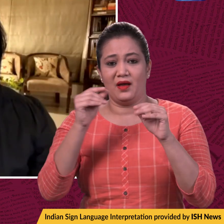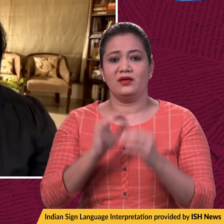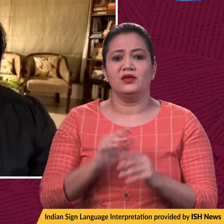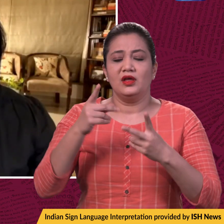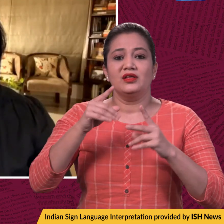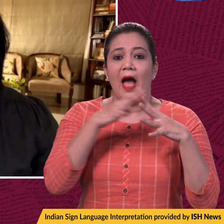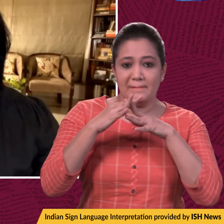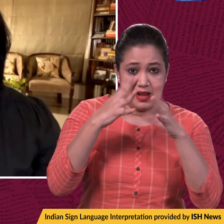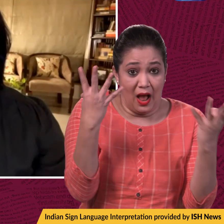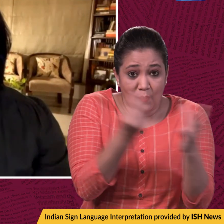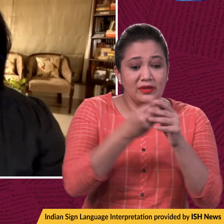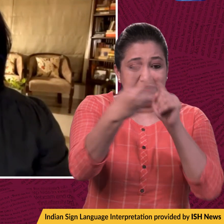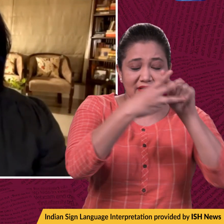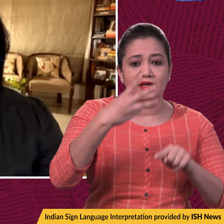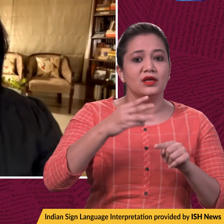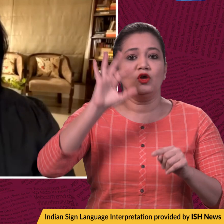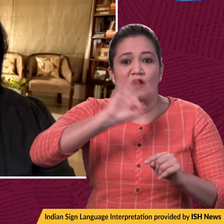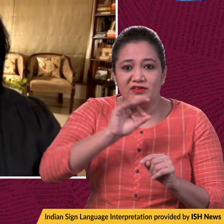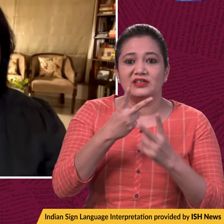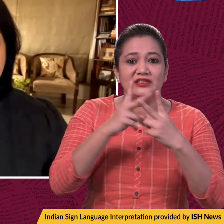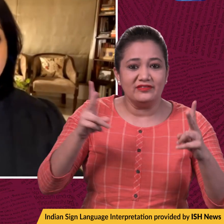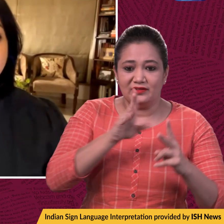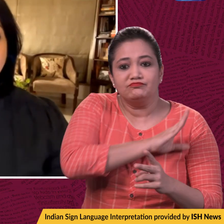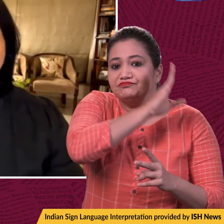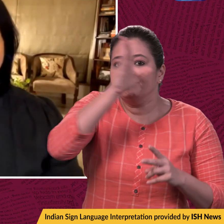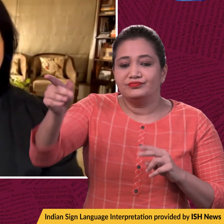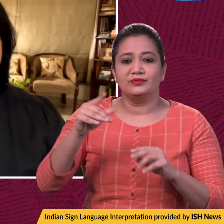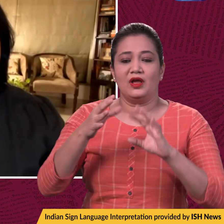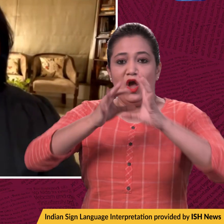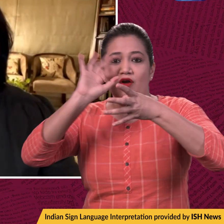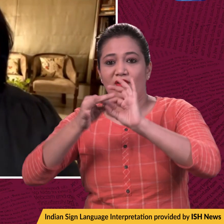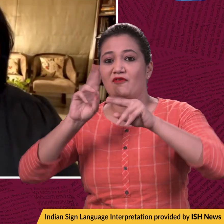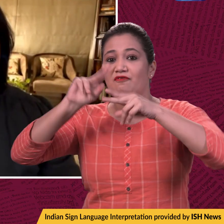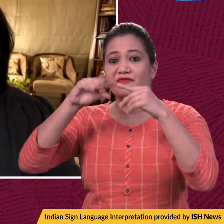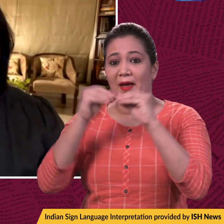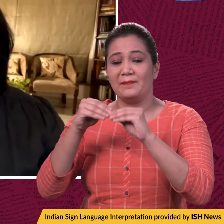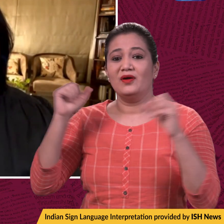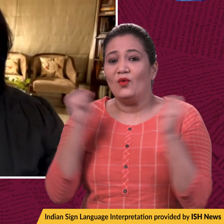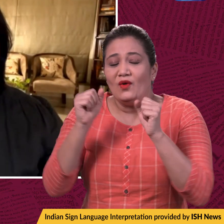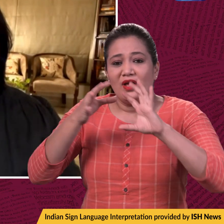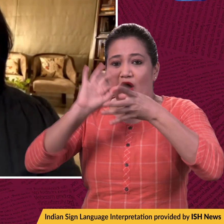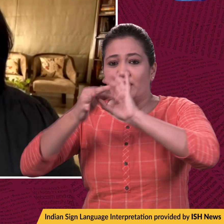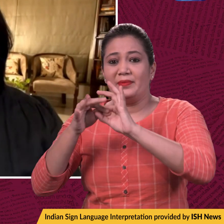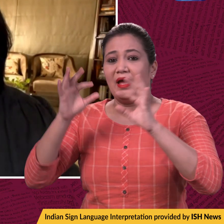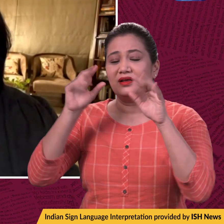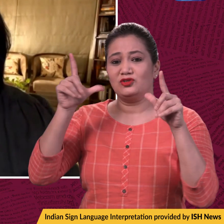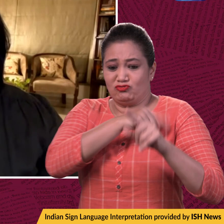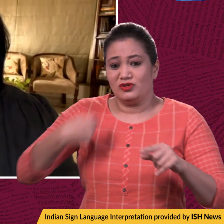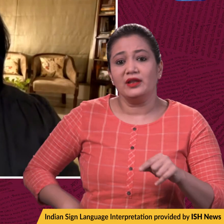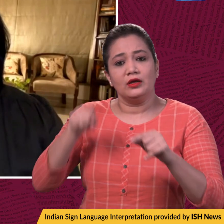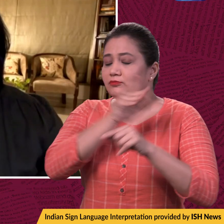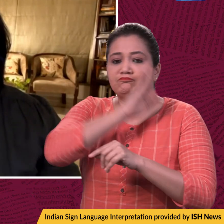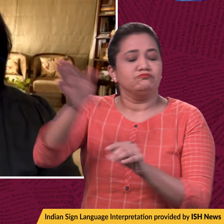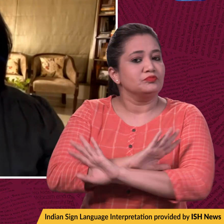announced that they will join the United States in a diplomatic boycott of February's Winter Olympics in Beijing.